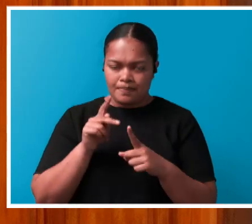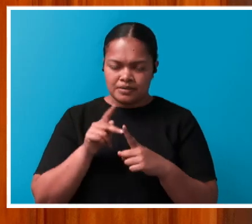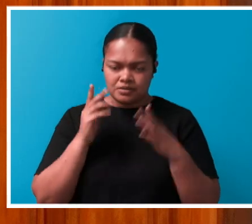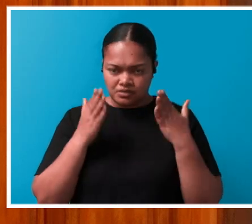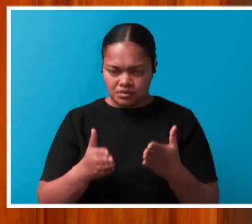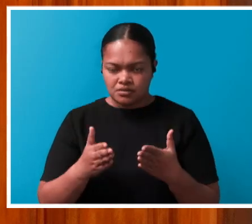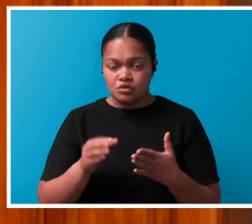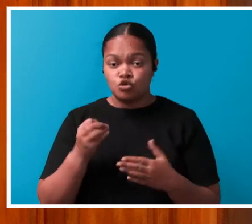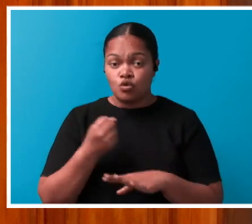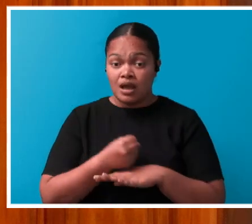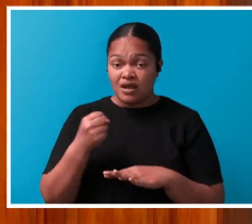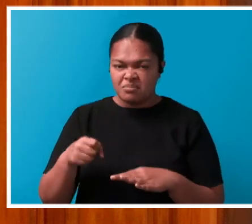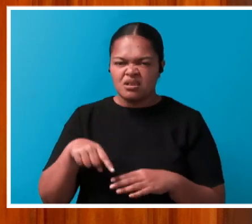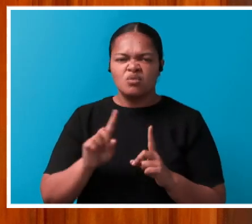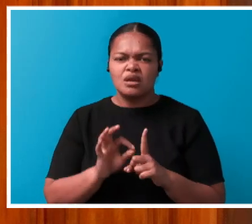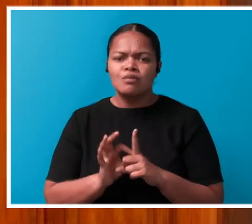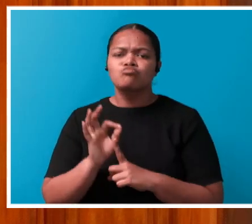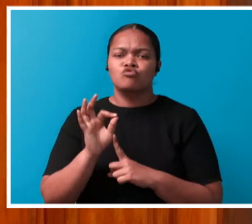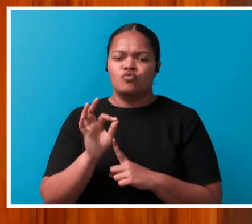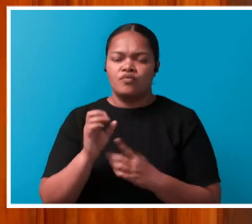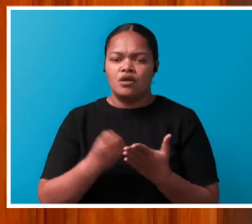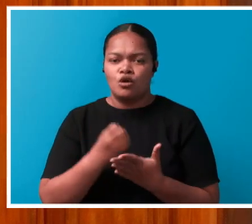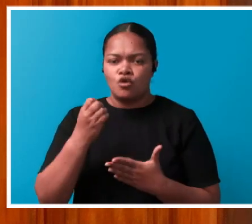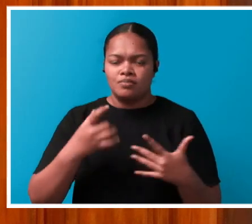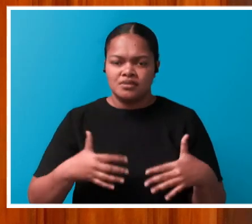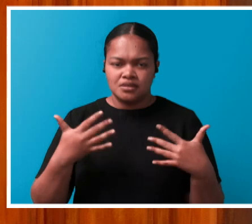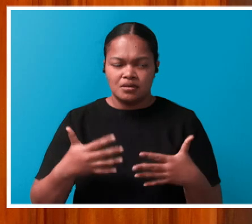The government's effort to improve economic status, guarantee